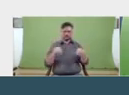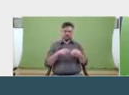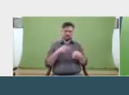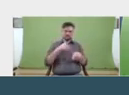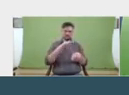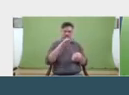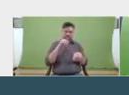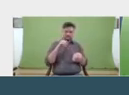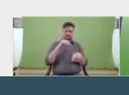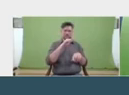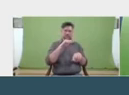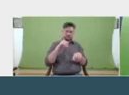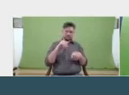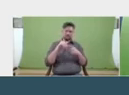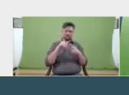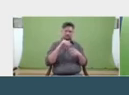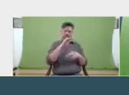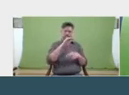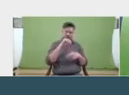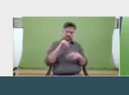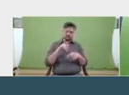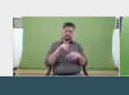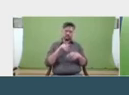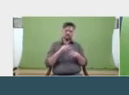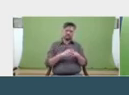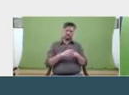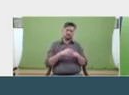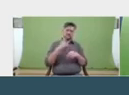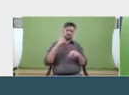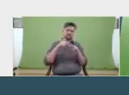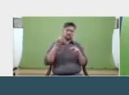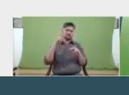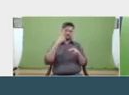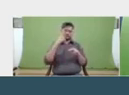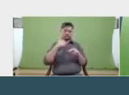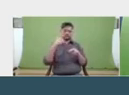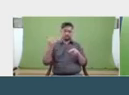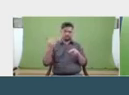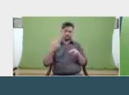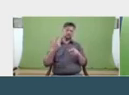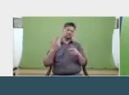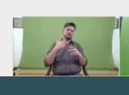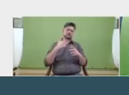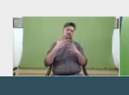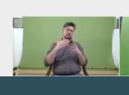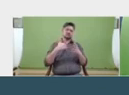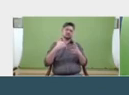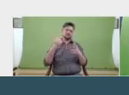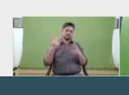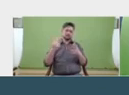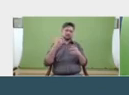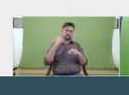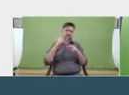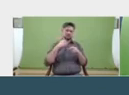calling sign then if she called me then i'll have this sign pointing towards me and i call her